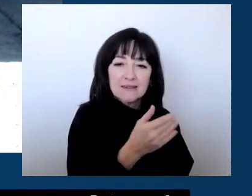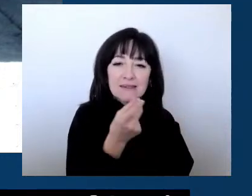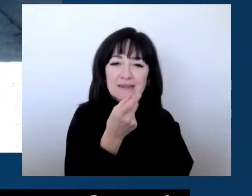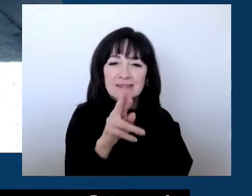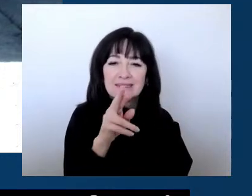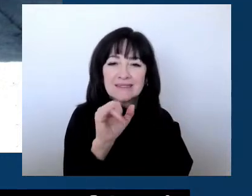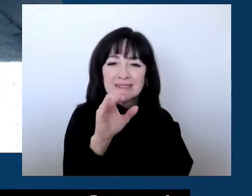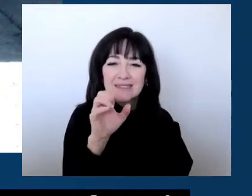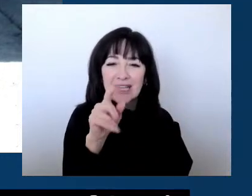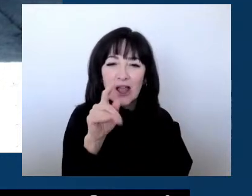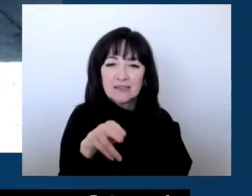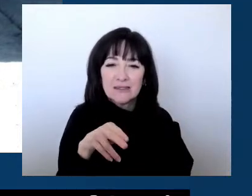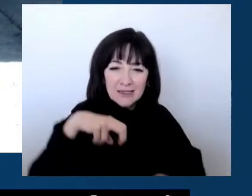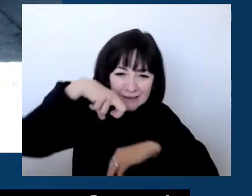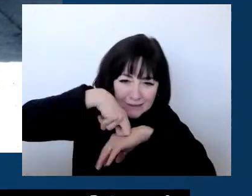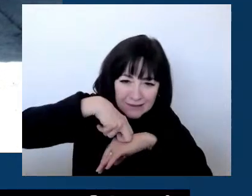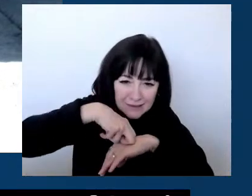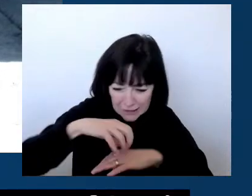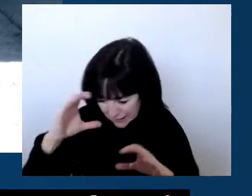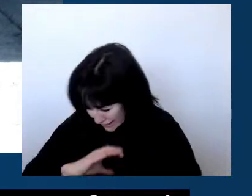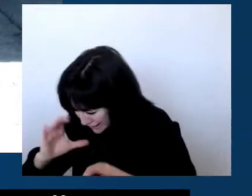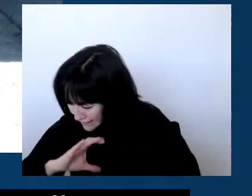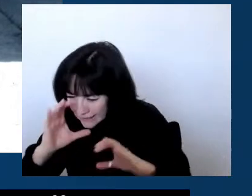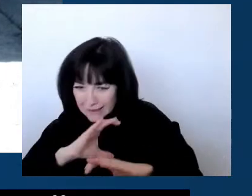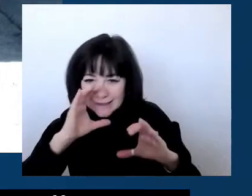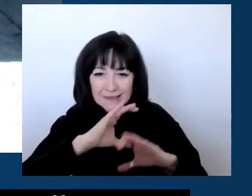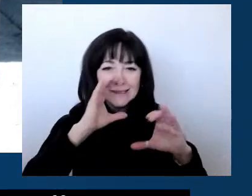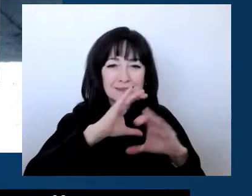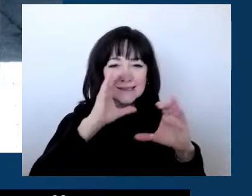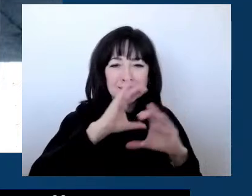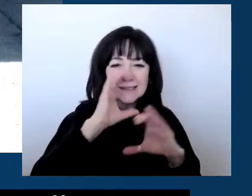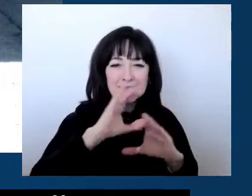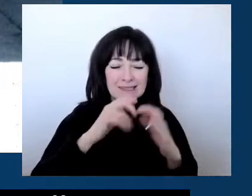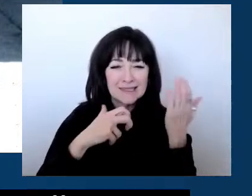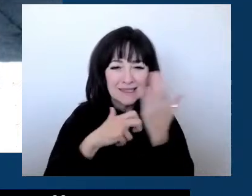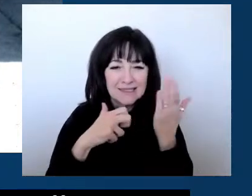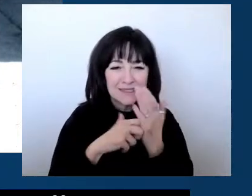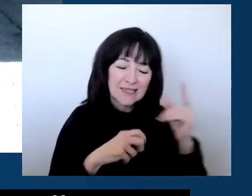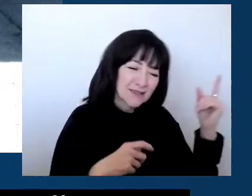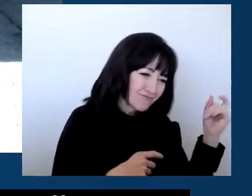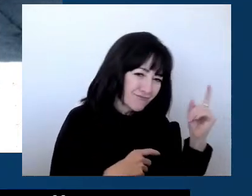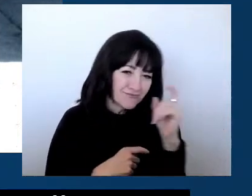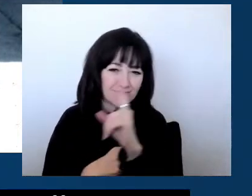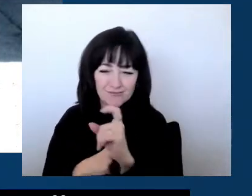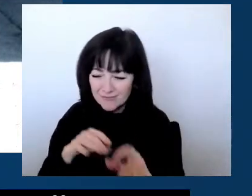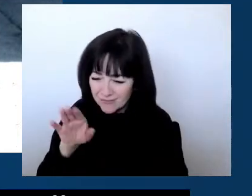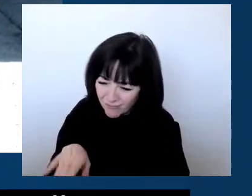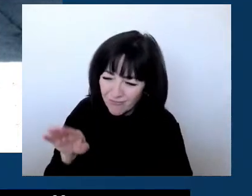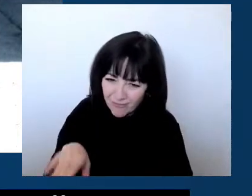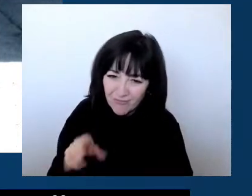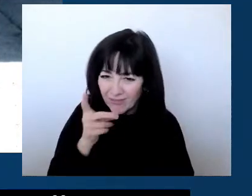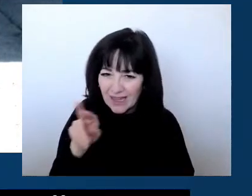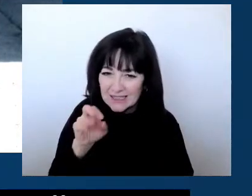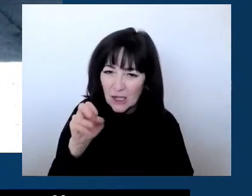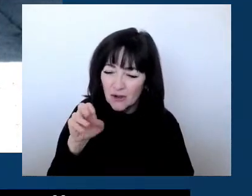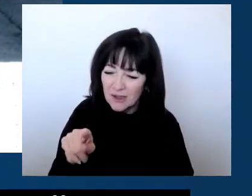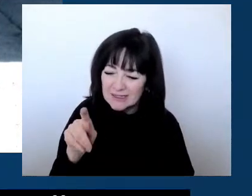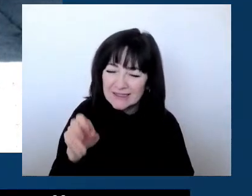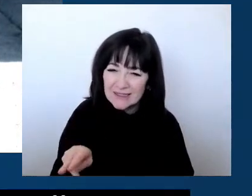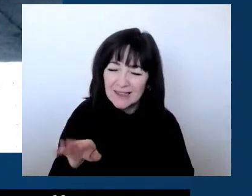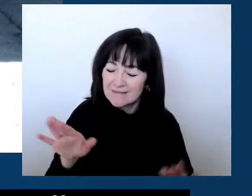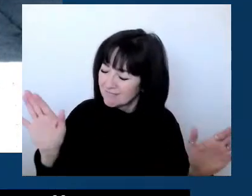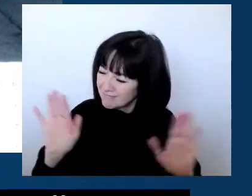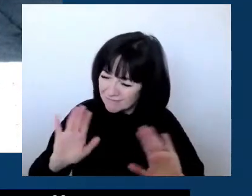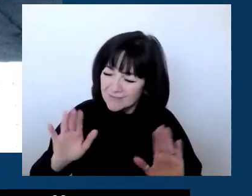down on his hands and knees looking for his ticket. The conductor rushes back and he said, "Dr. Einstein, please don't do this. We know who